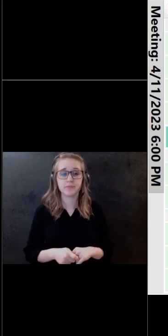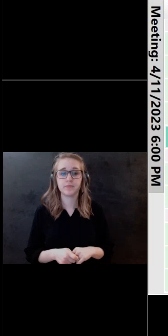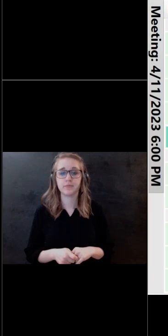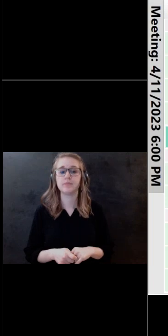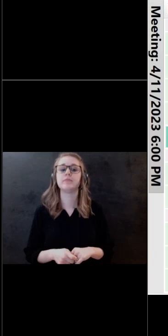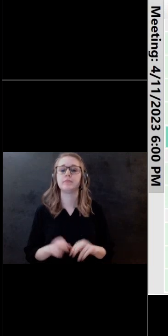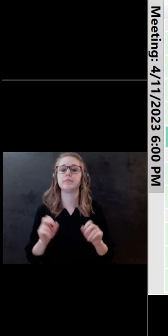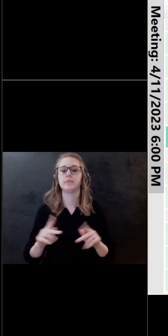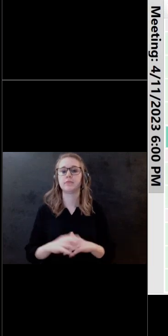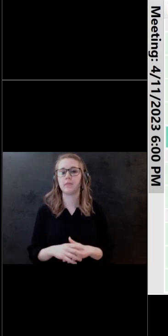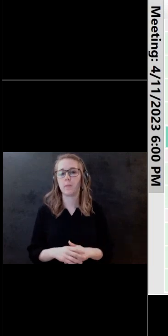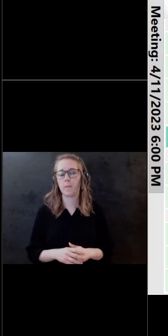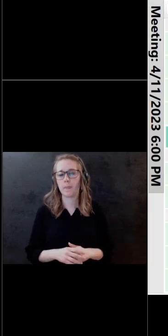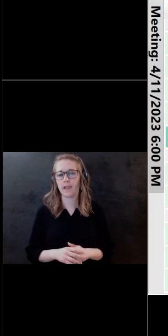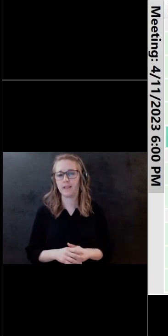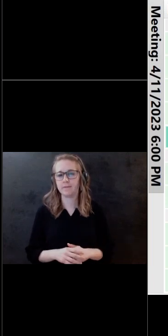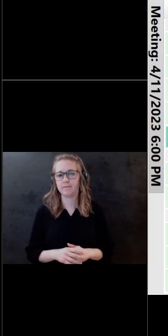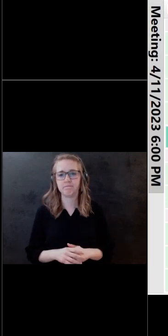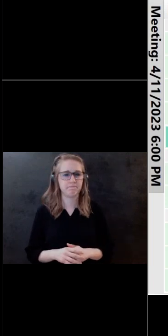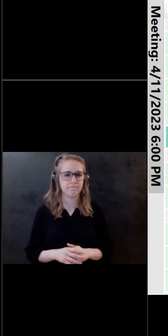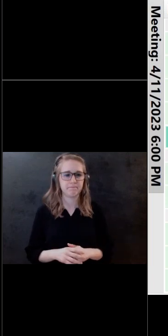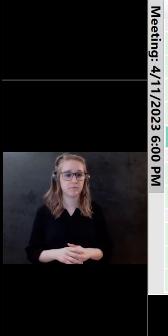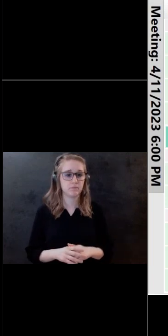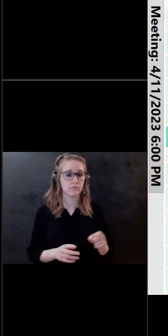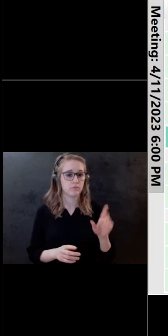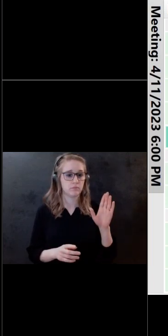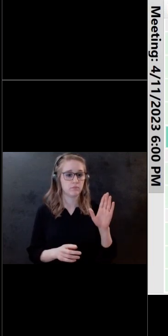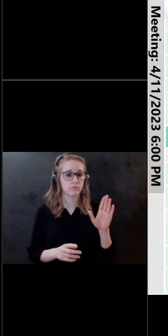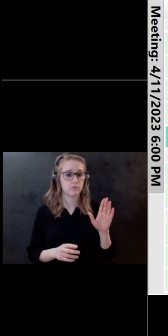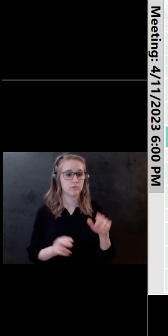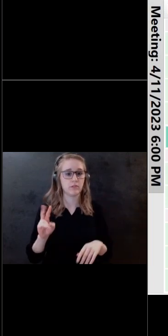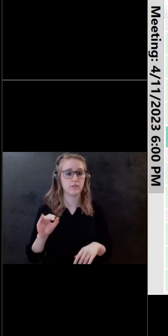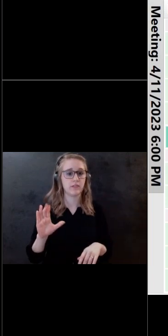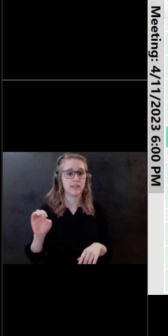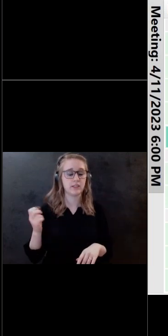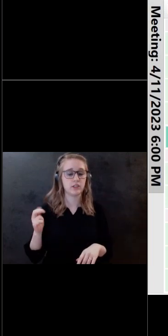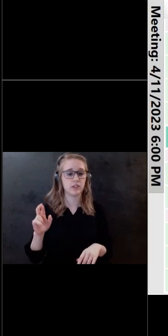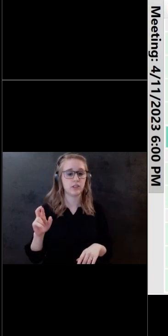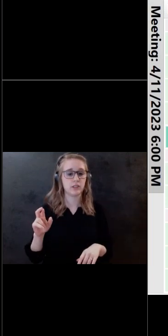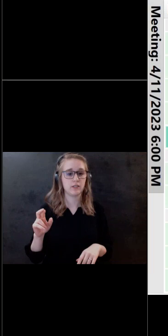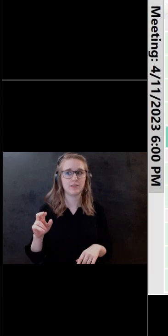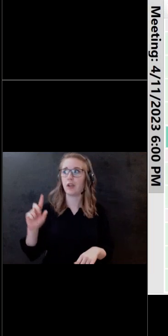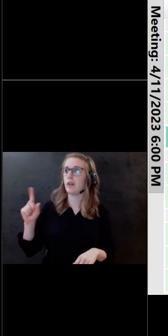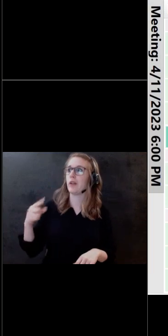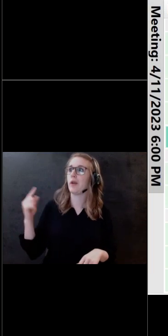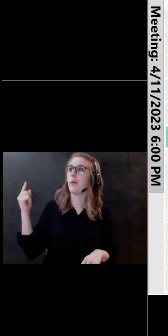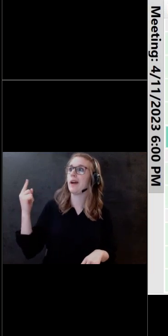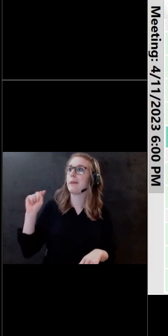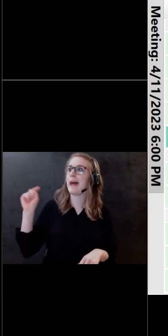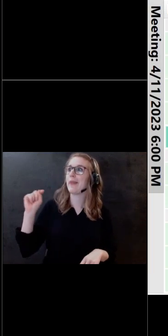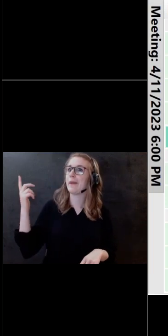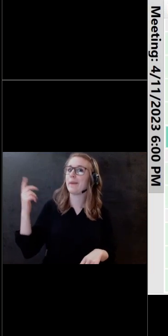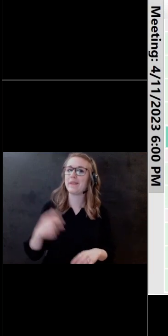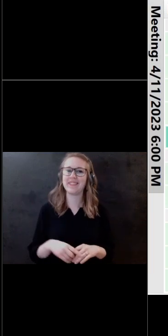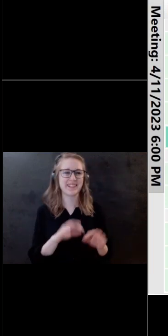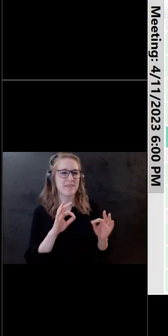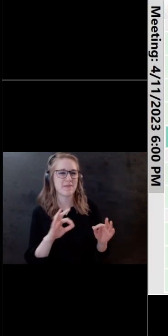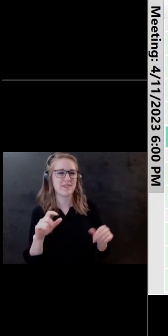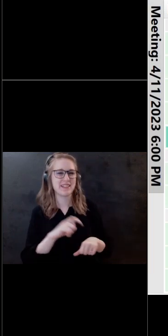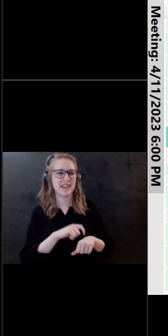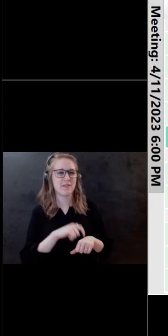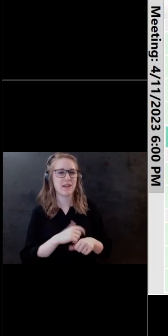All right. Seeing none. Oh, Vice Chair. Only one bathroom. Perfect timing. I